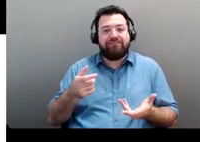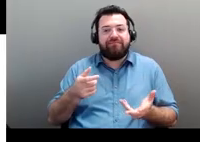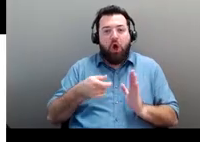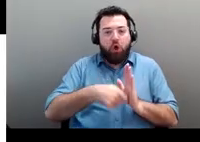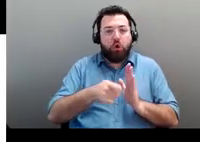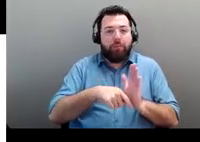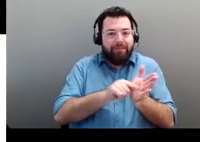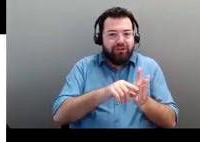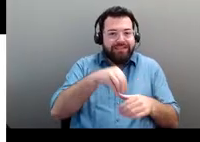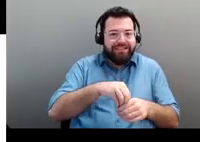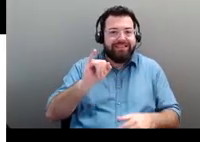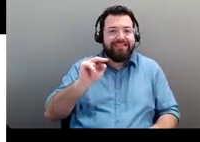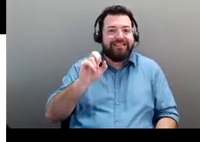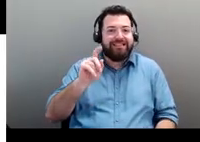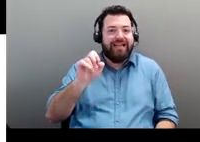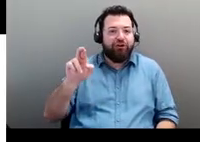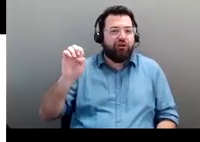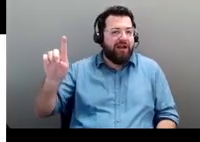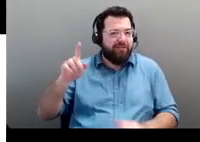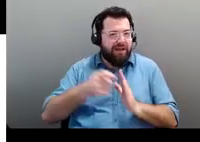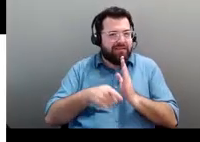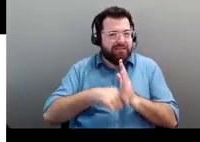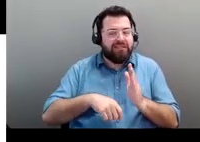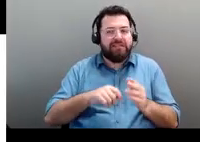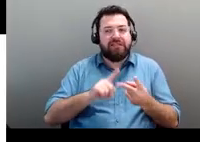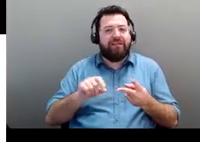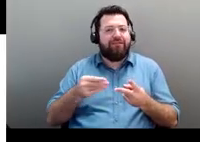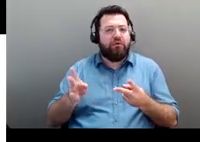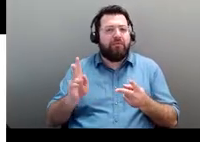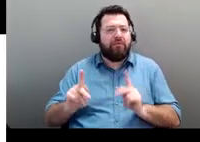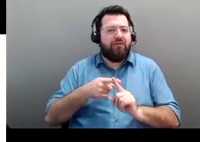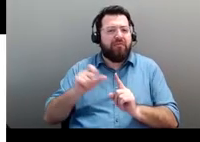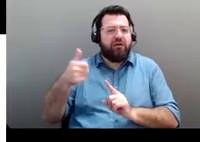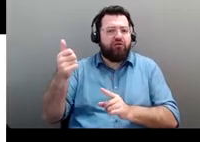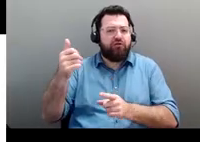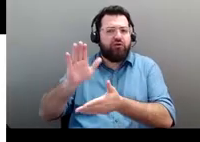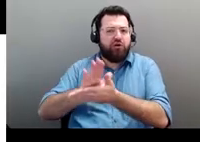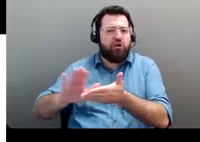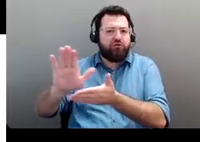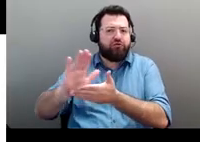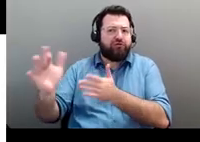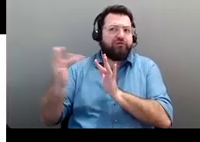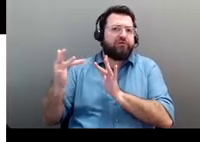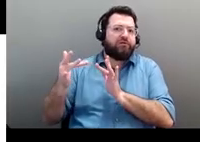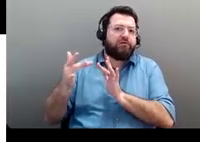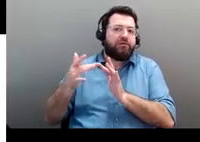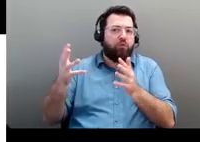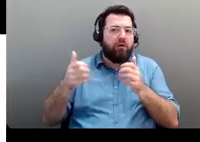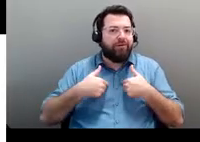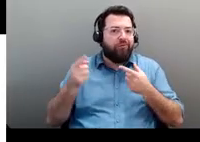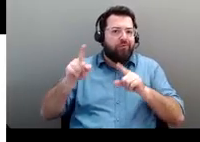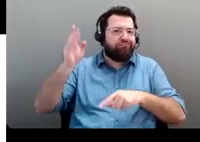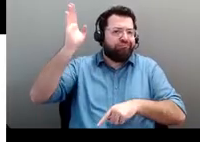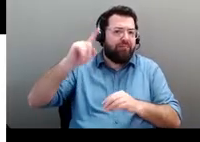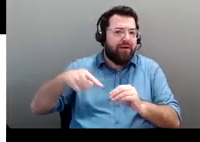I had a few emails from people from different schools, and they were wanting me to talk about AI, and I'm like,